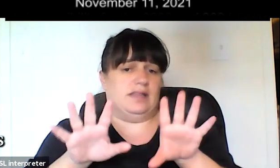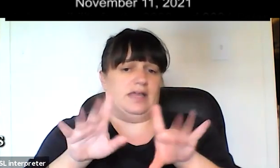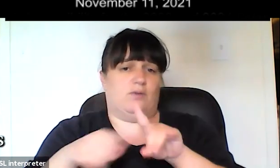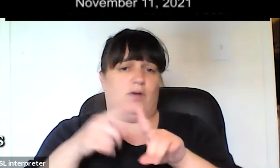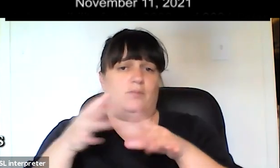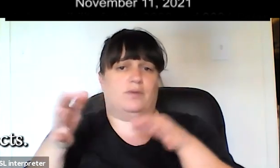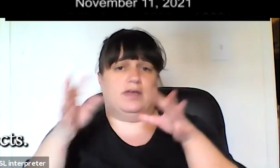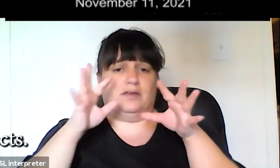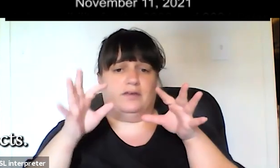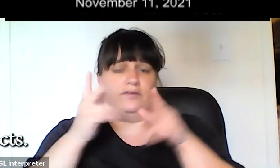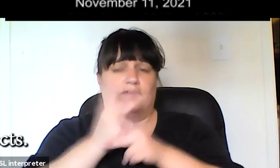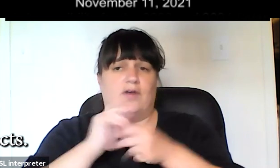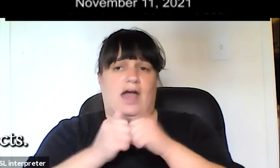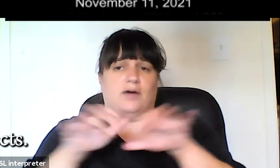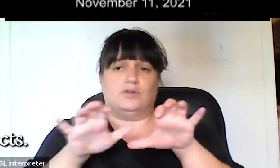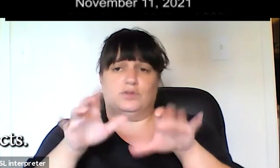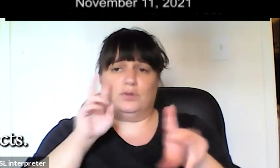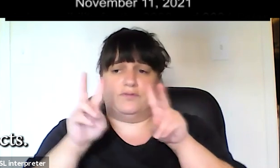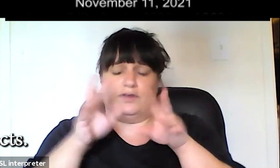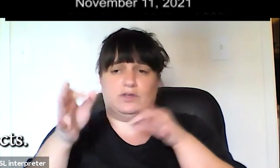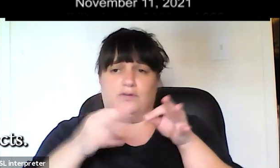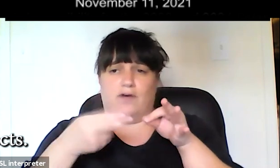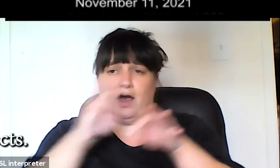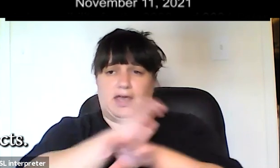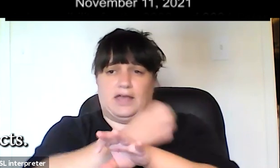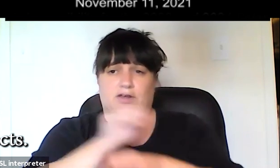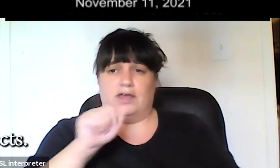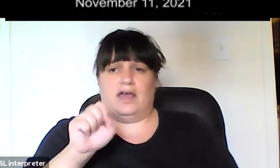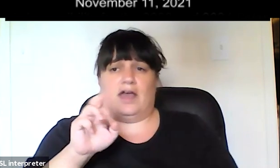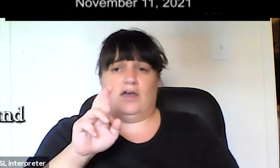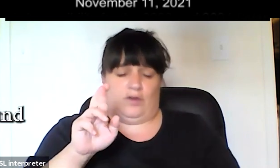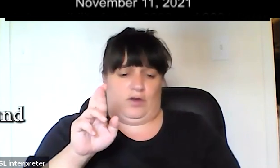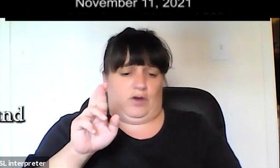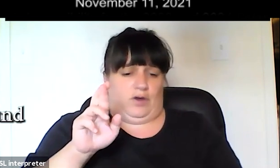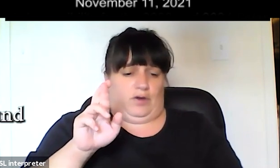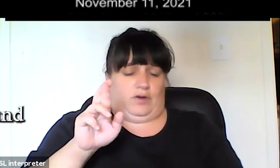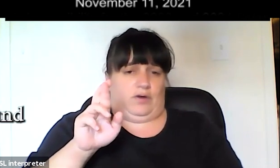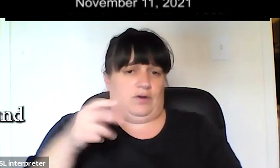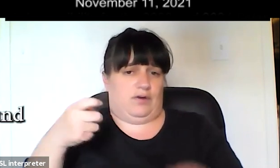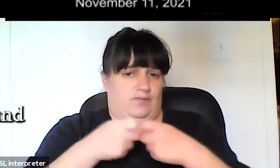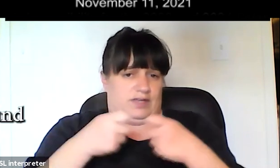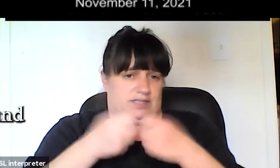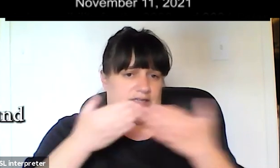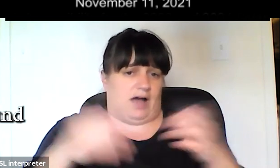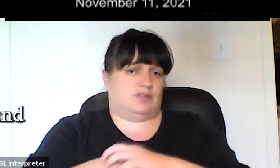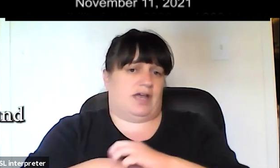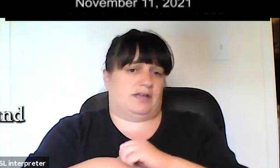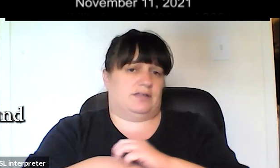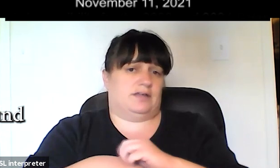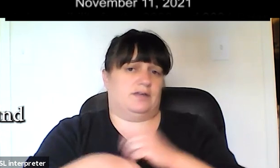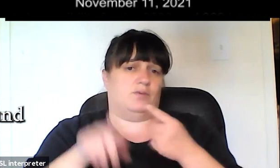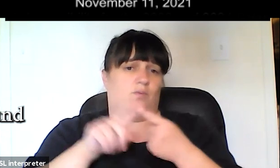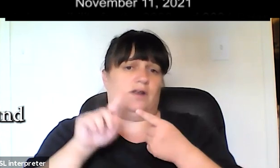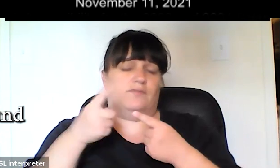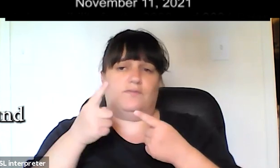visual descriptions of these high energy astrophysics objects. And one of the first issues that we found was